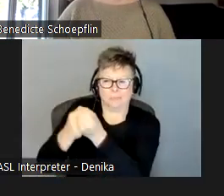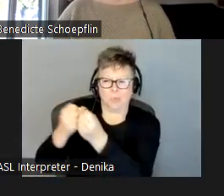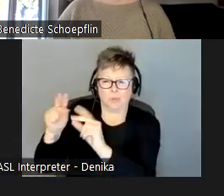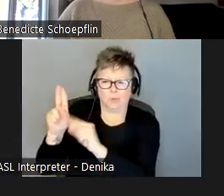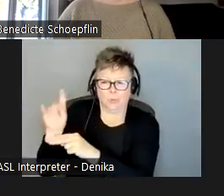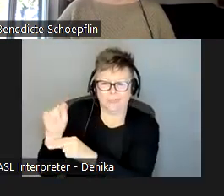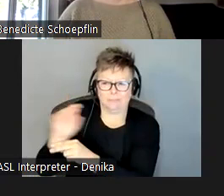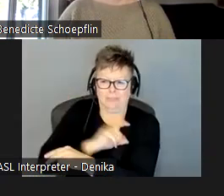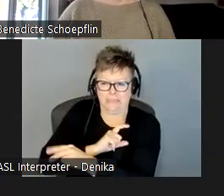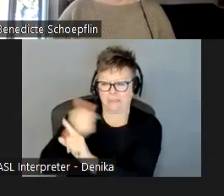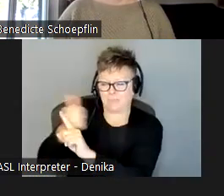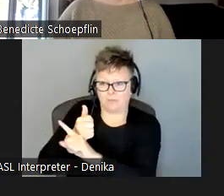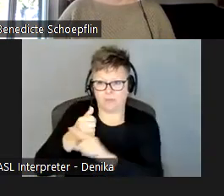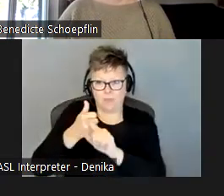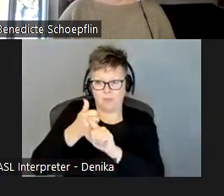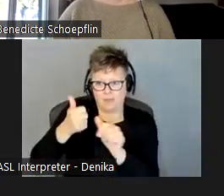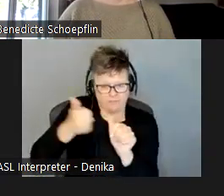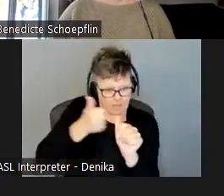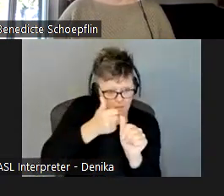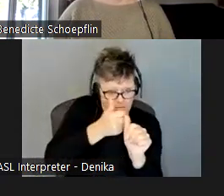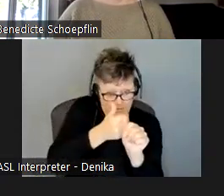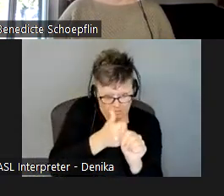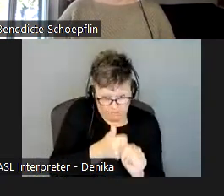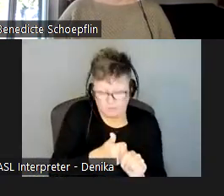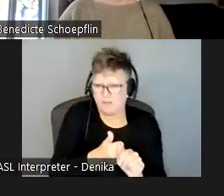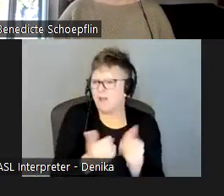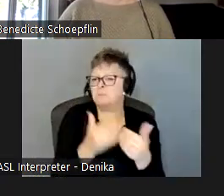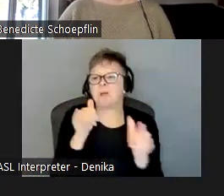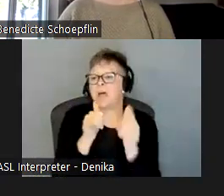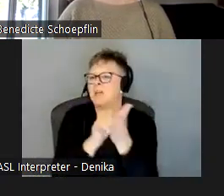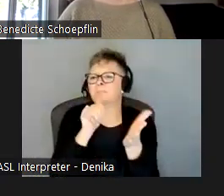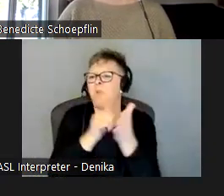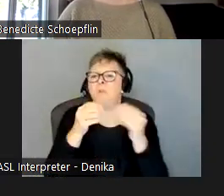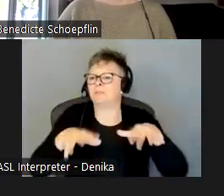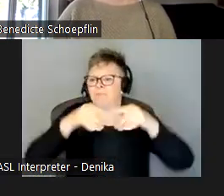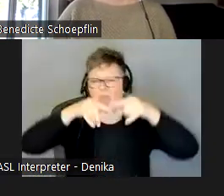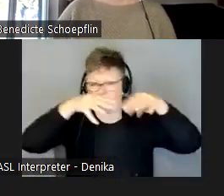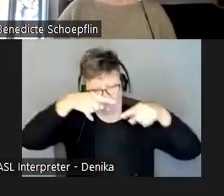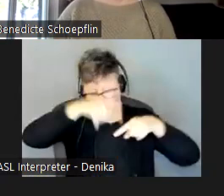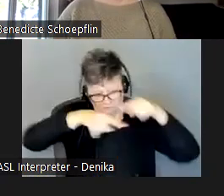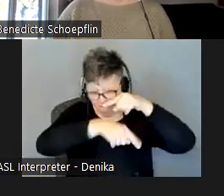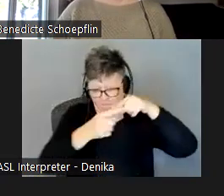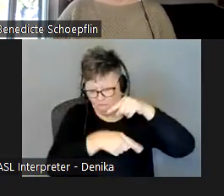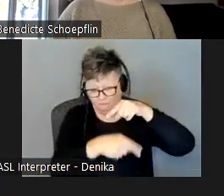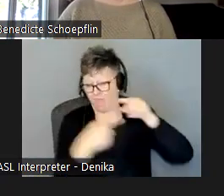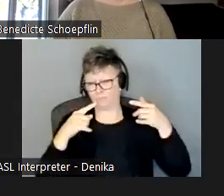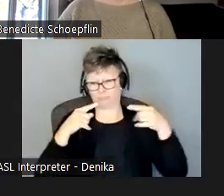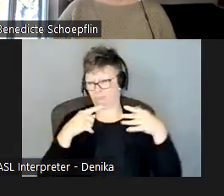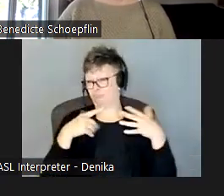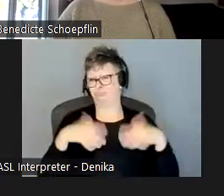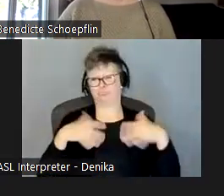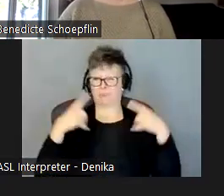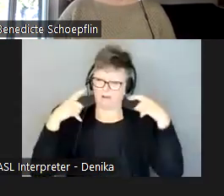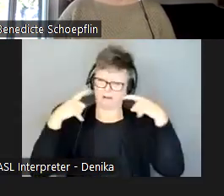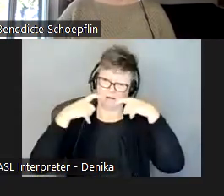officers, when they start tracing, it's almost impossible. But it's important to report it to us, because